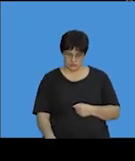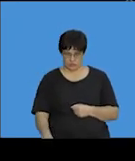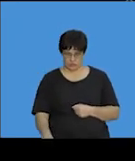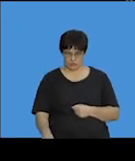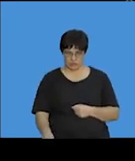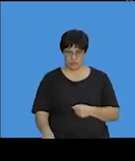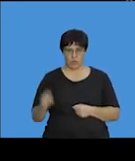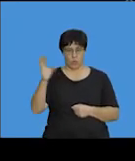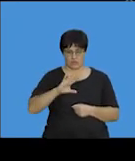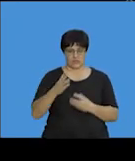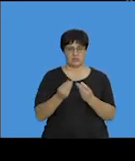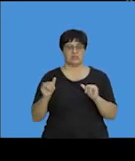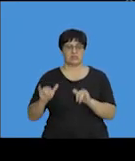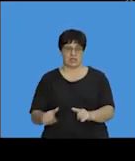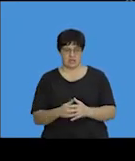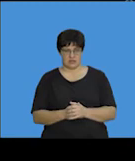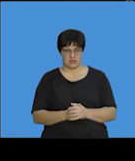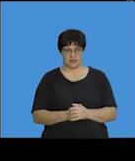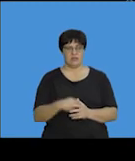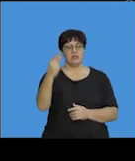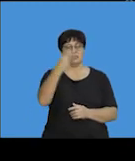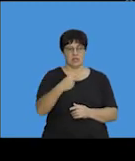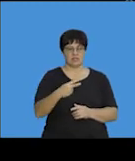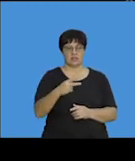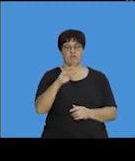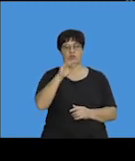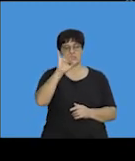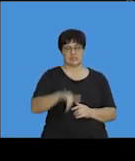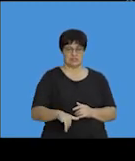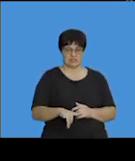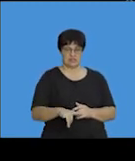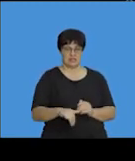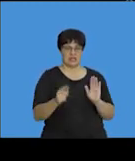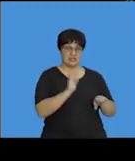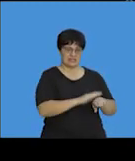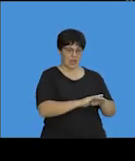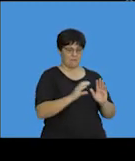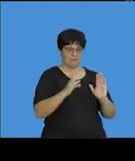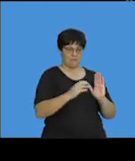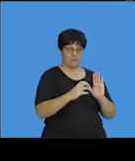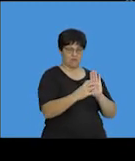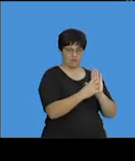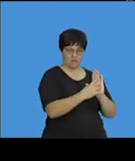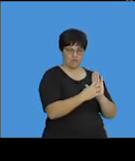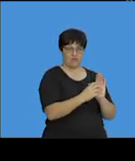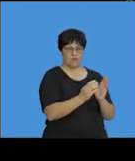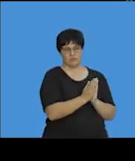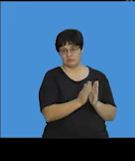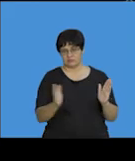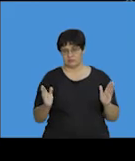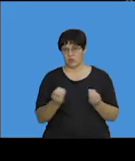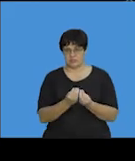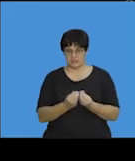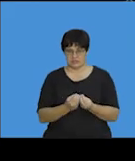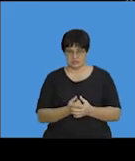bounces once, then comes to rest on the ground. Sketch a velocity time graph for the entire motion